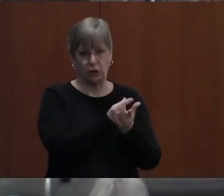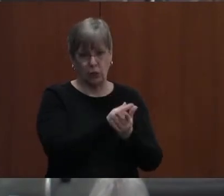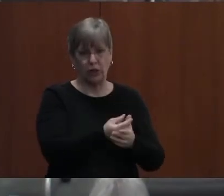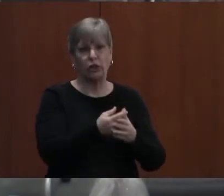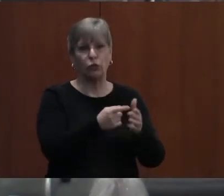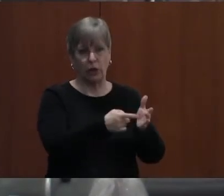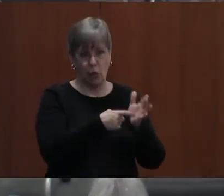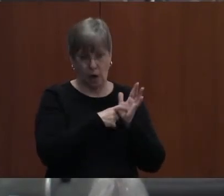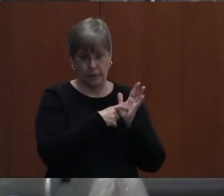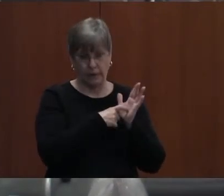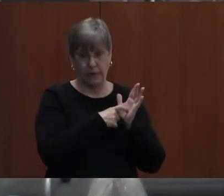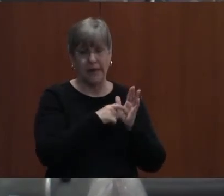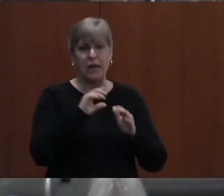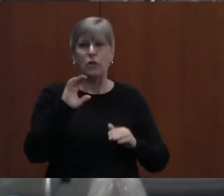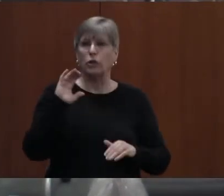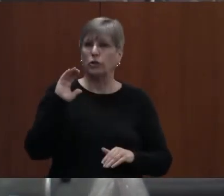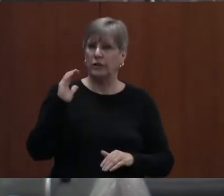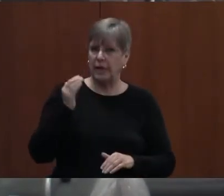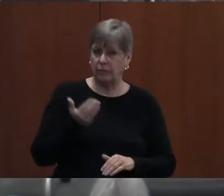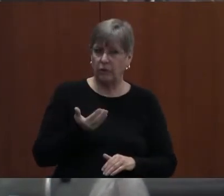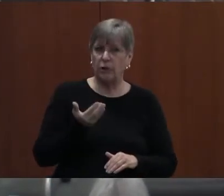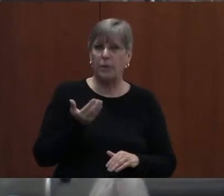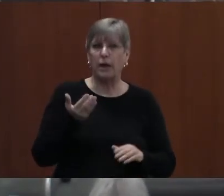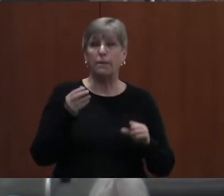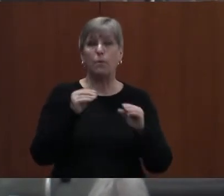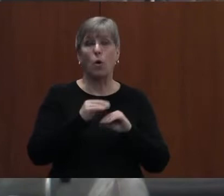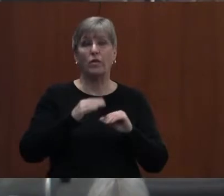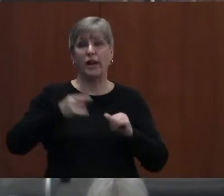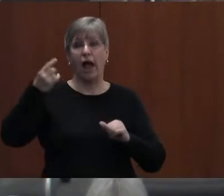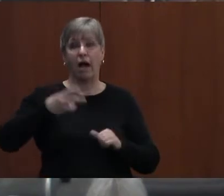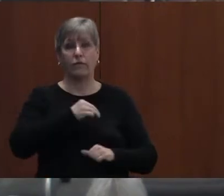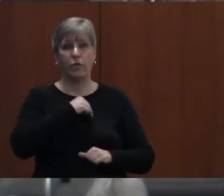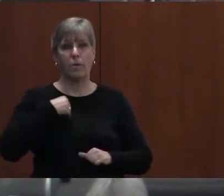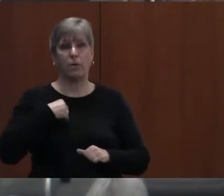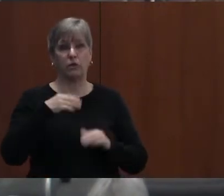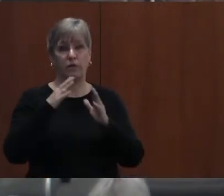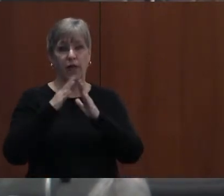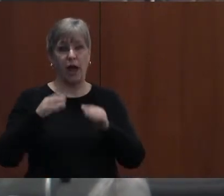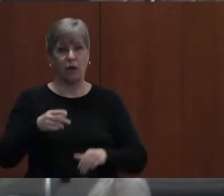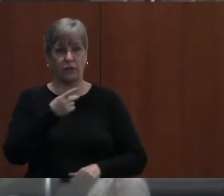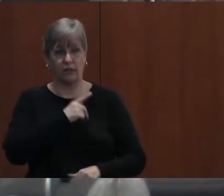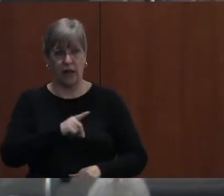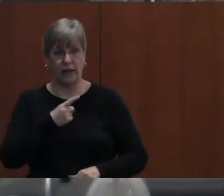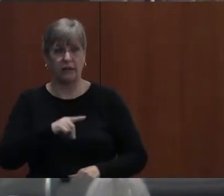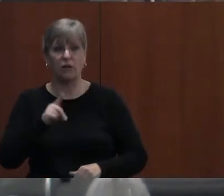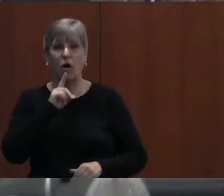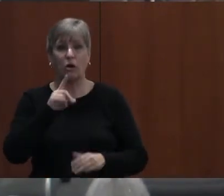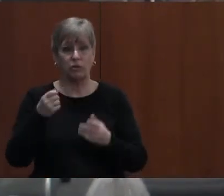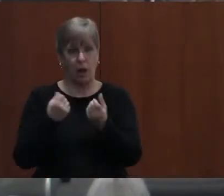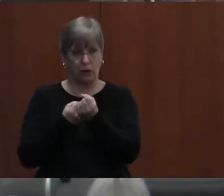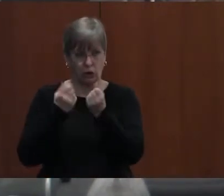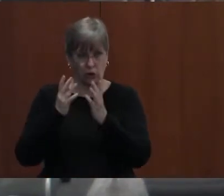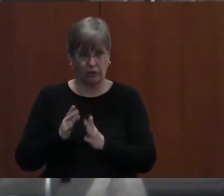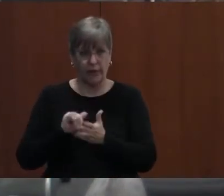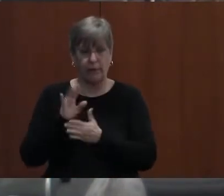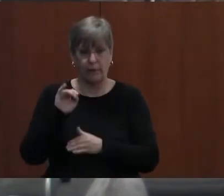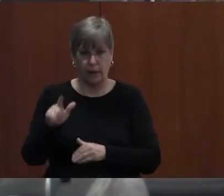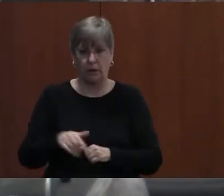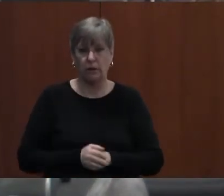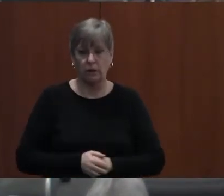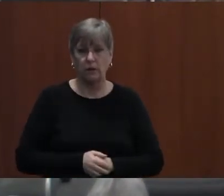requirement. There seems to be, well, more than half of the members of the House of Delegates are sponsors of that